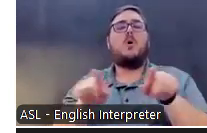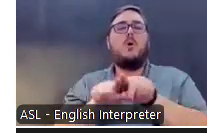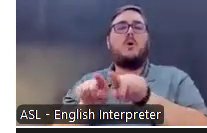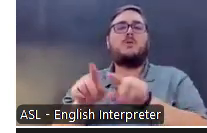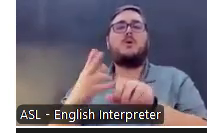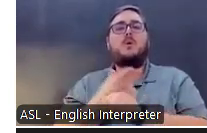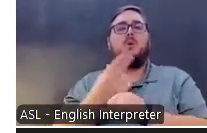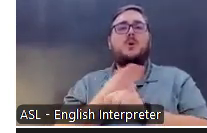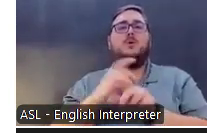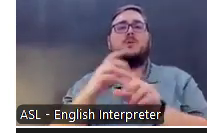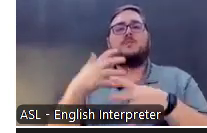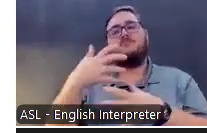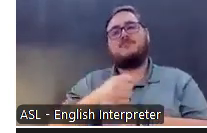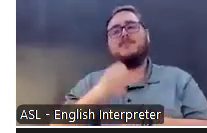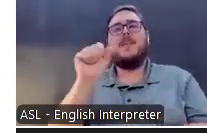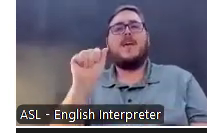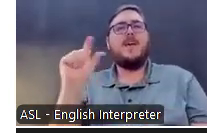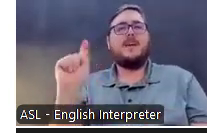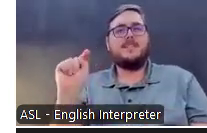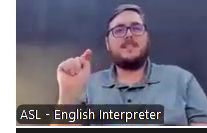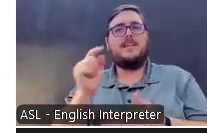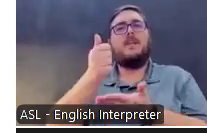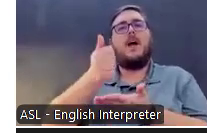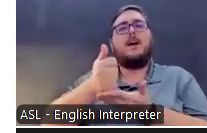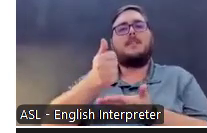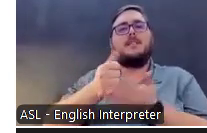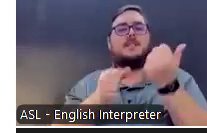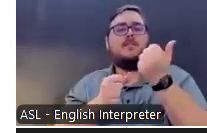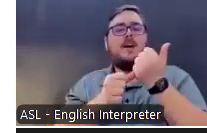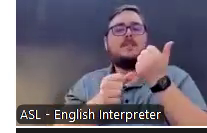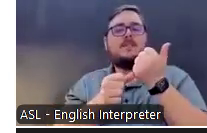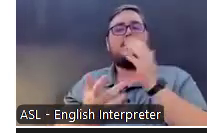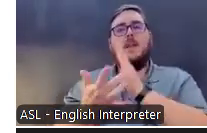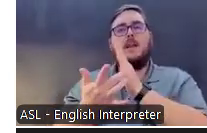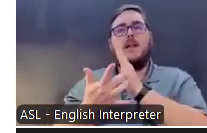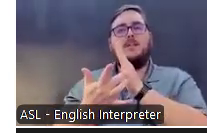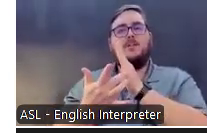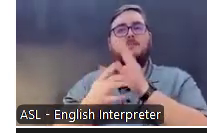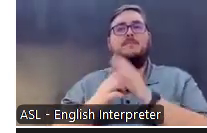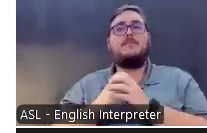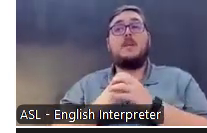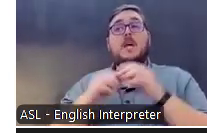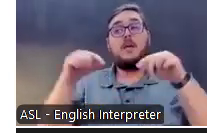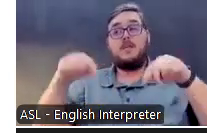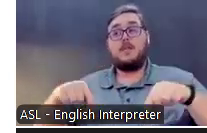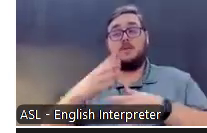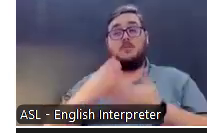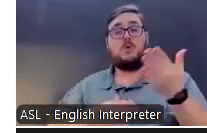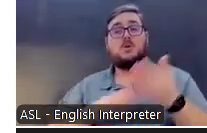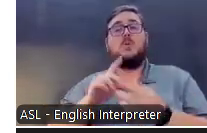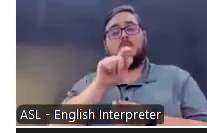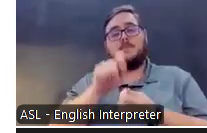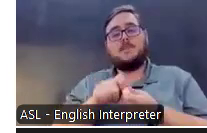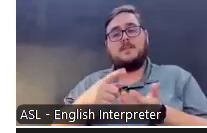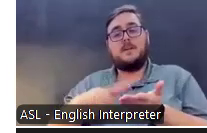AT. In this section, we're specifically discussing assistive technology and the Individuals with